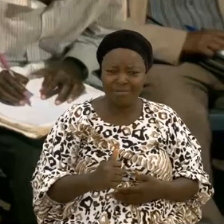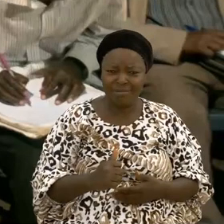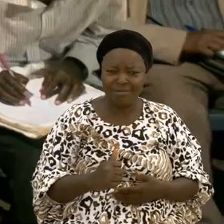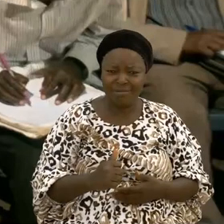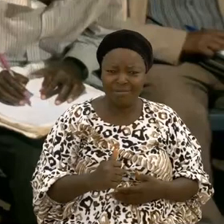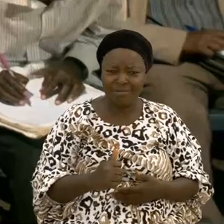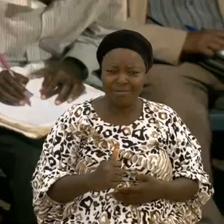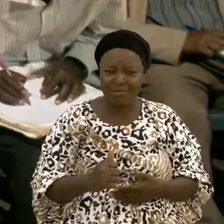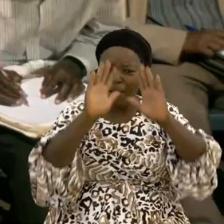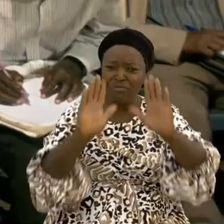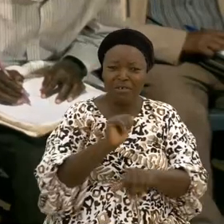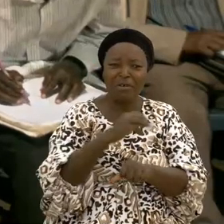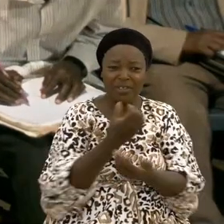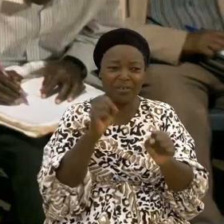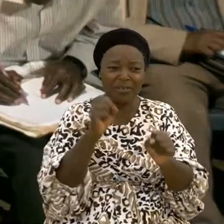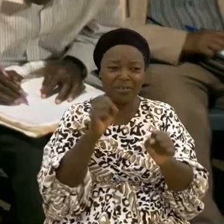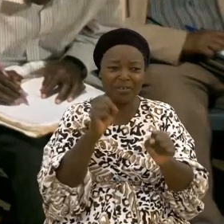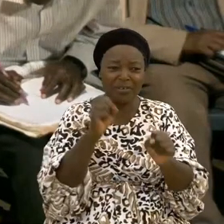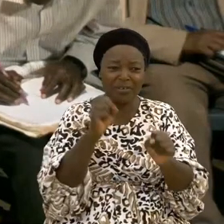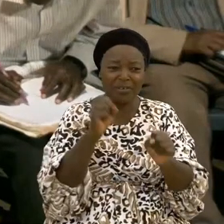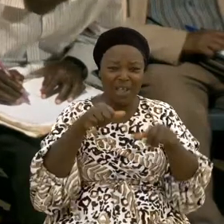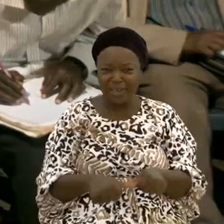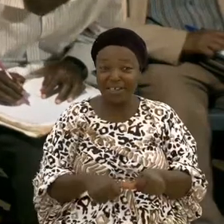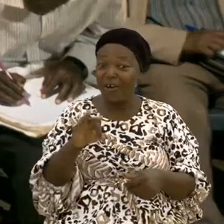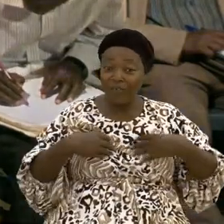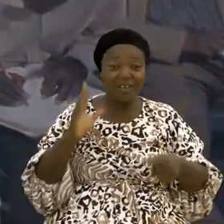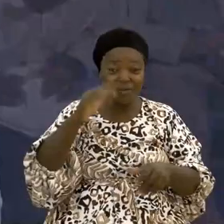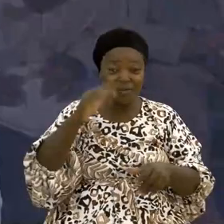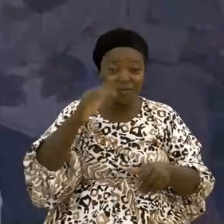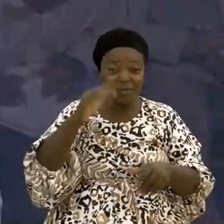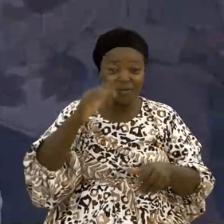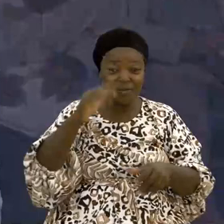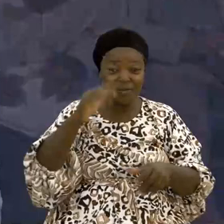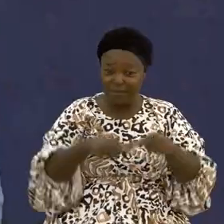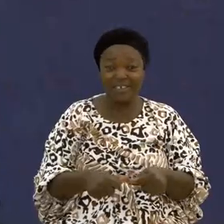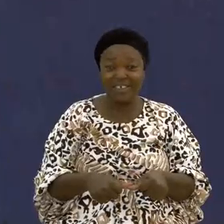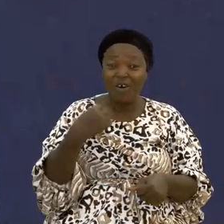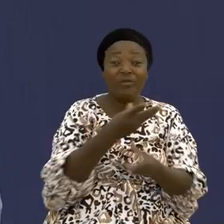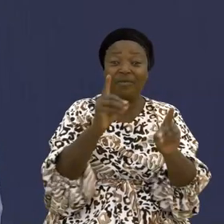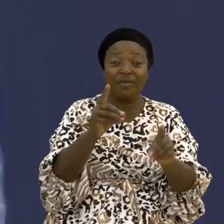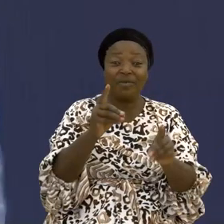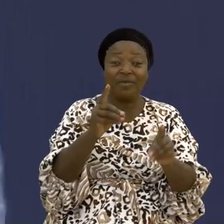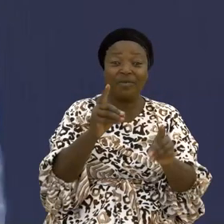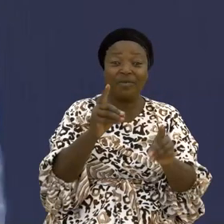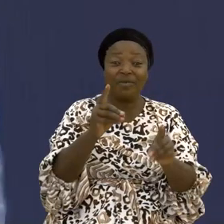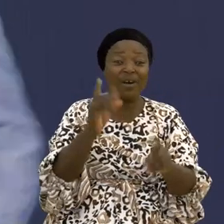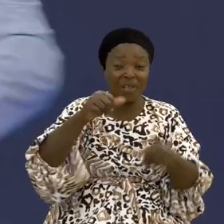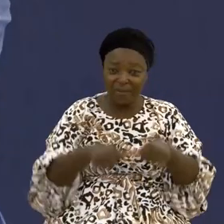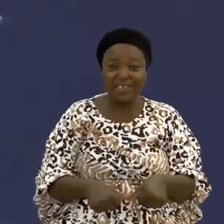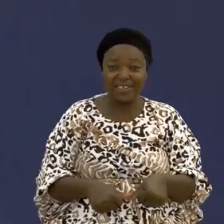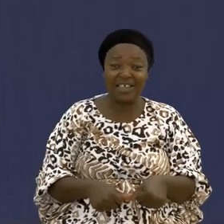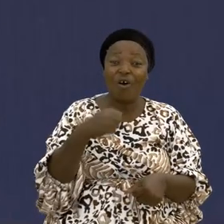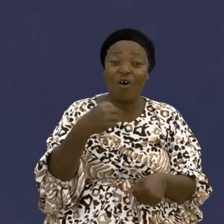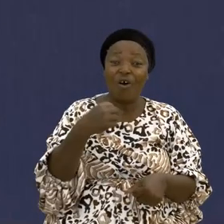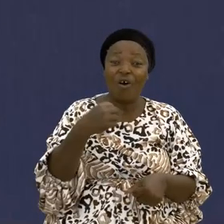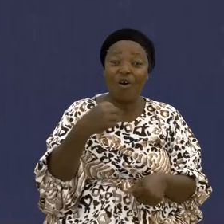Miracle of salvation will abide. Amen. Of healing will abide. Amen. Of deliverance will abide.